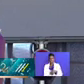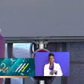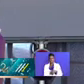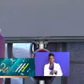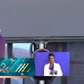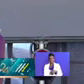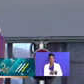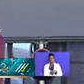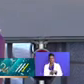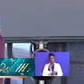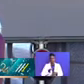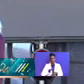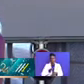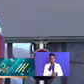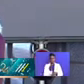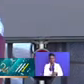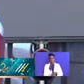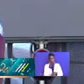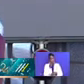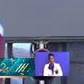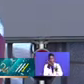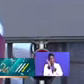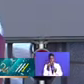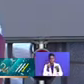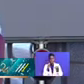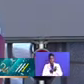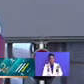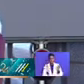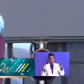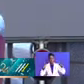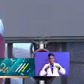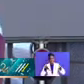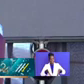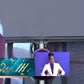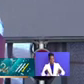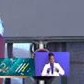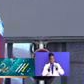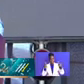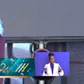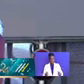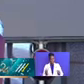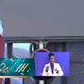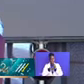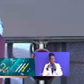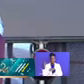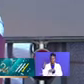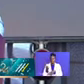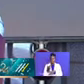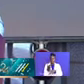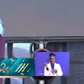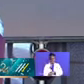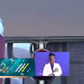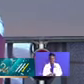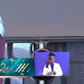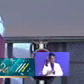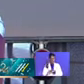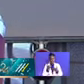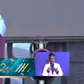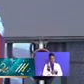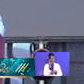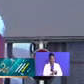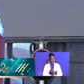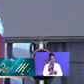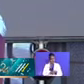and women of God that have graced this altar in the last couple of days God have